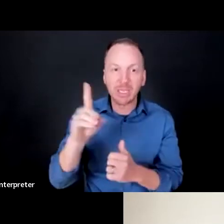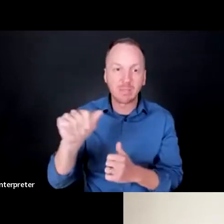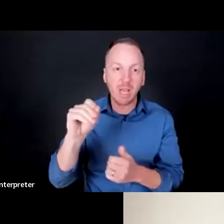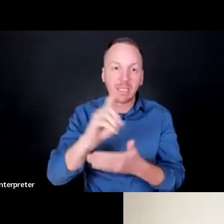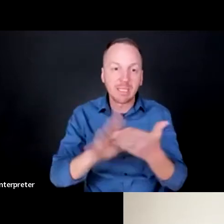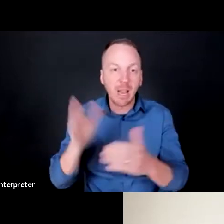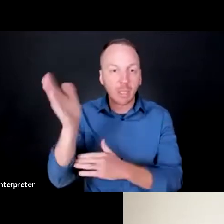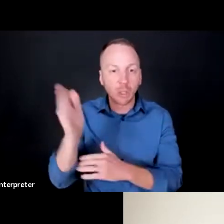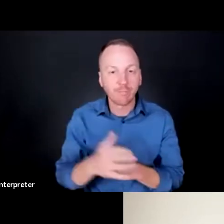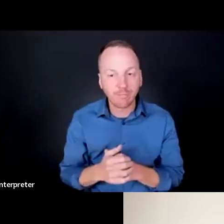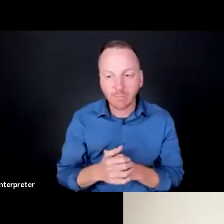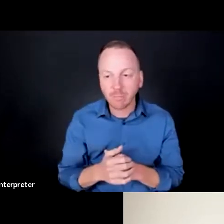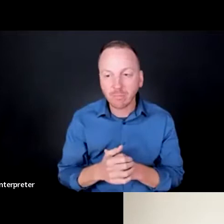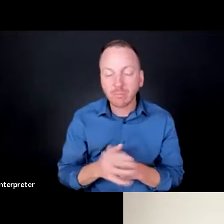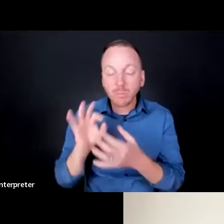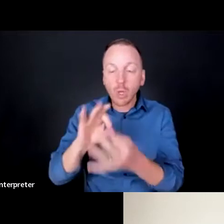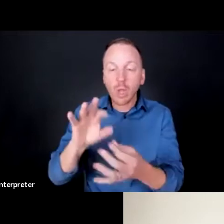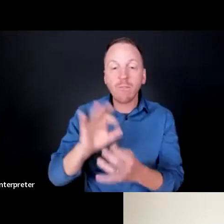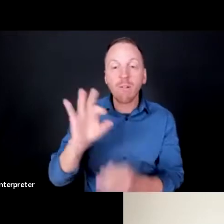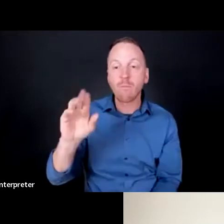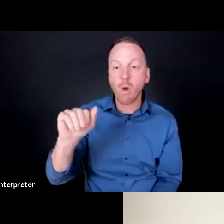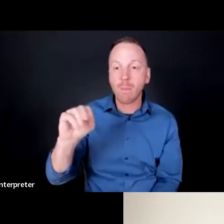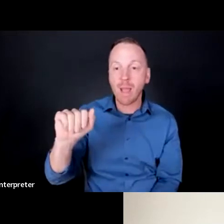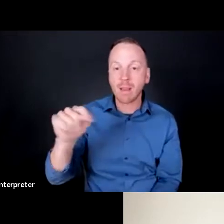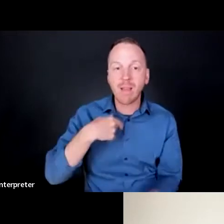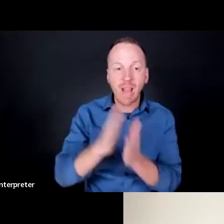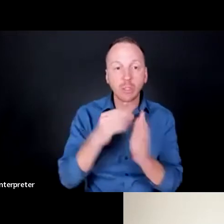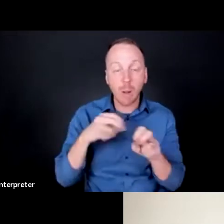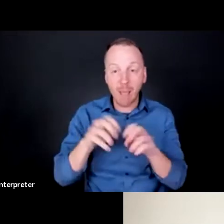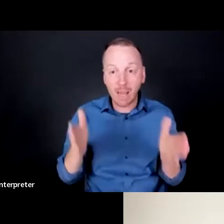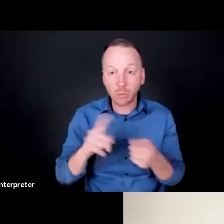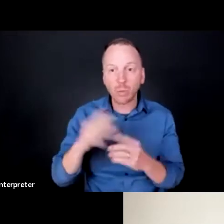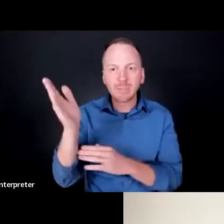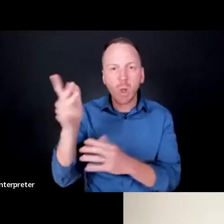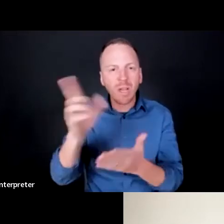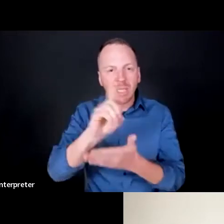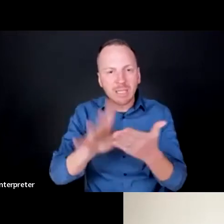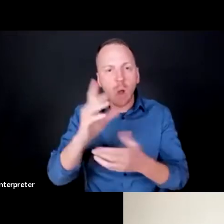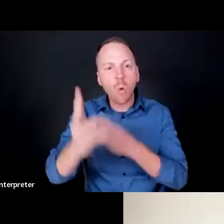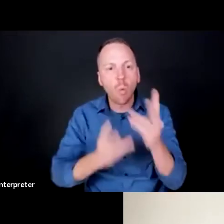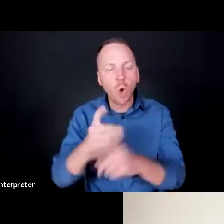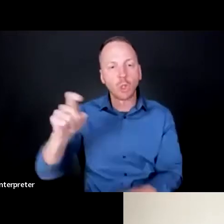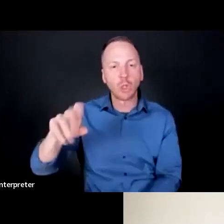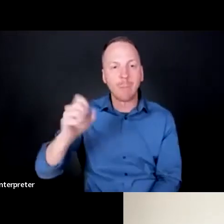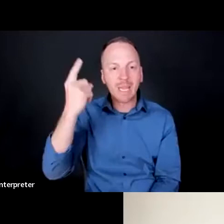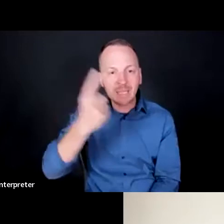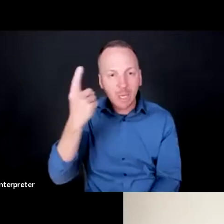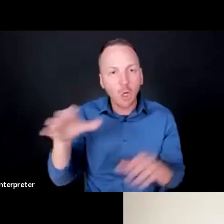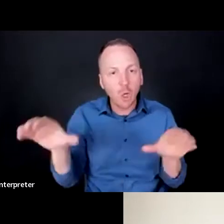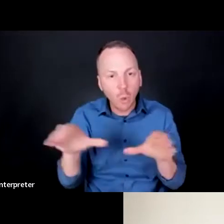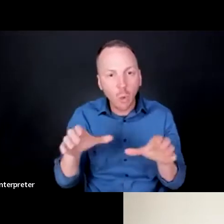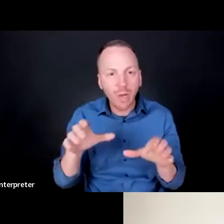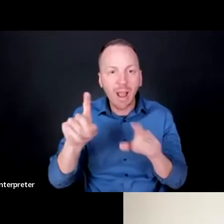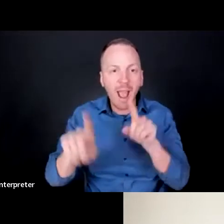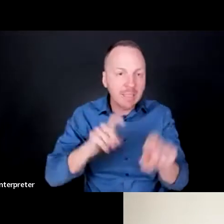Design lecture. In terms of format, I've asked our guest panelists to speak to what the design world should be considering, doing,